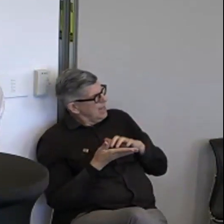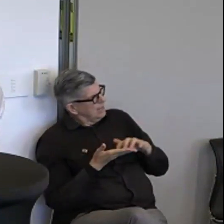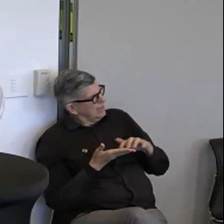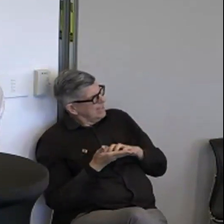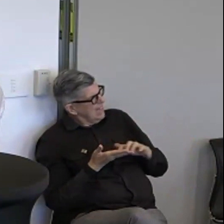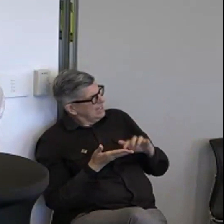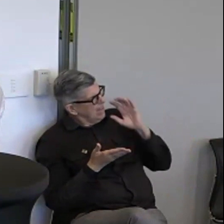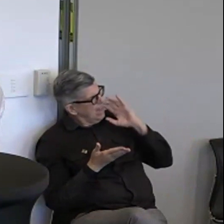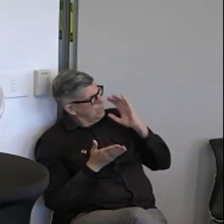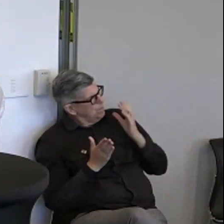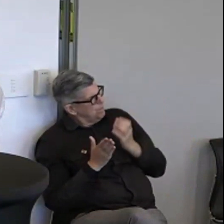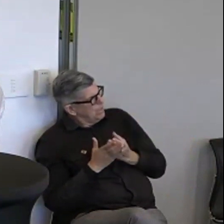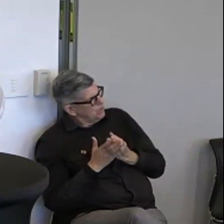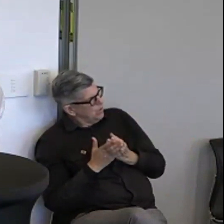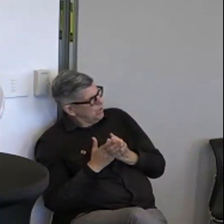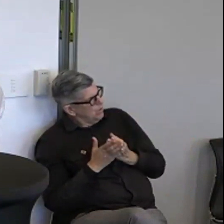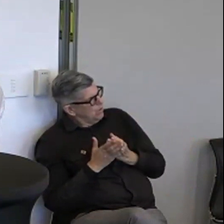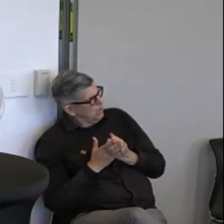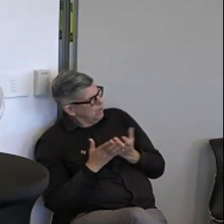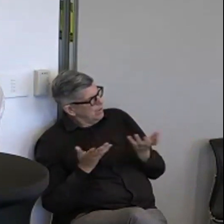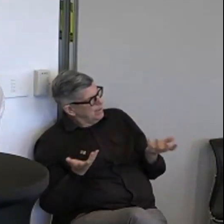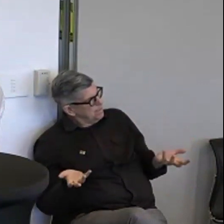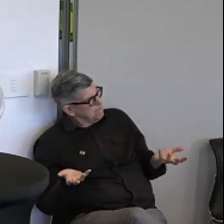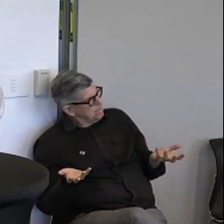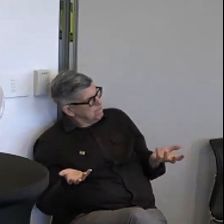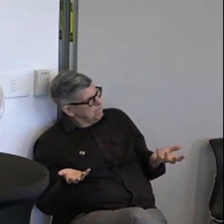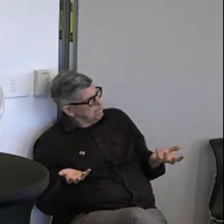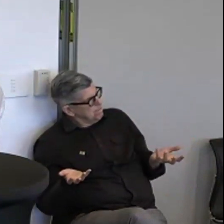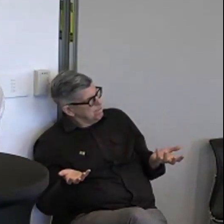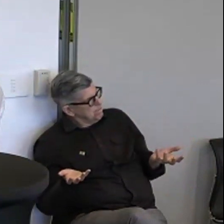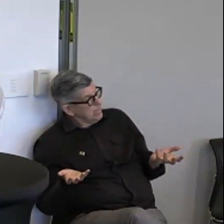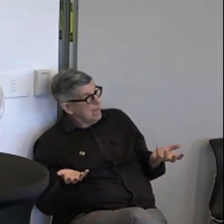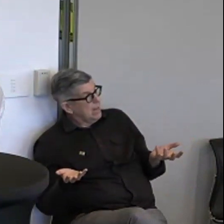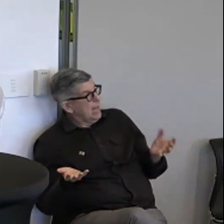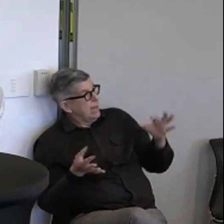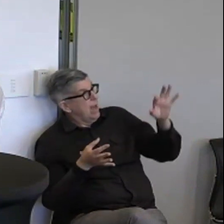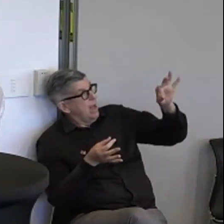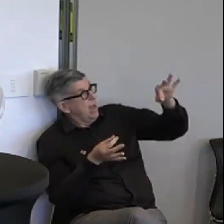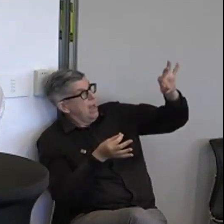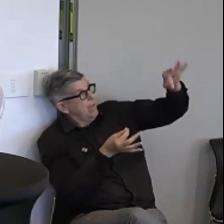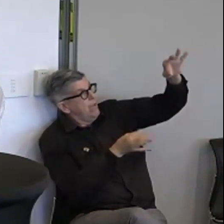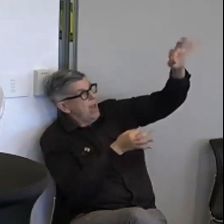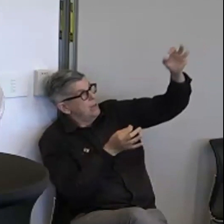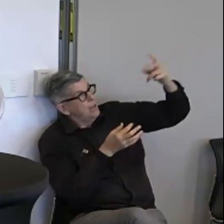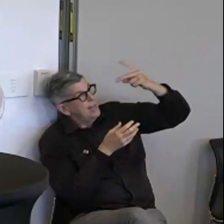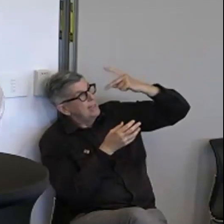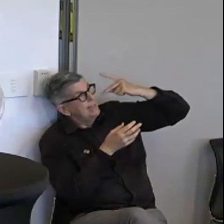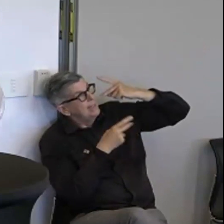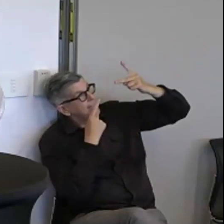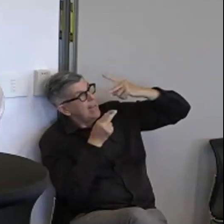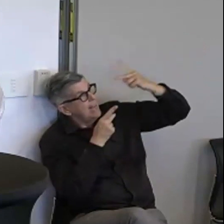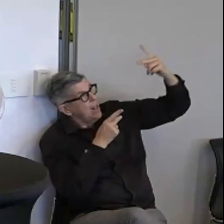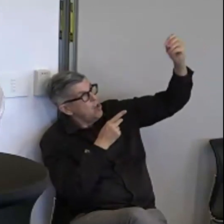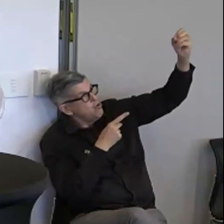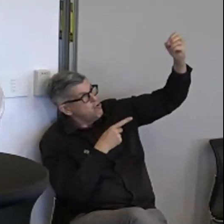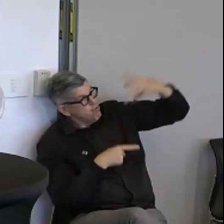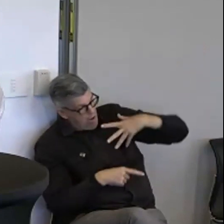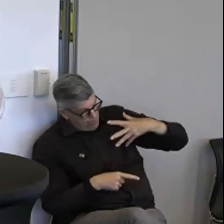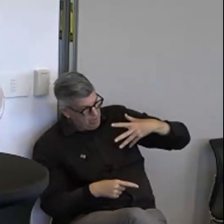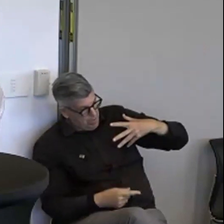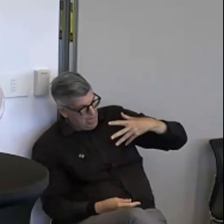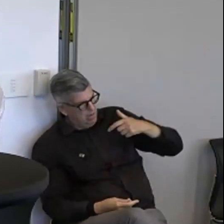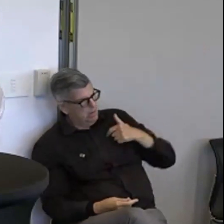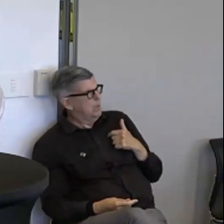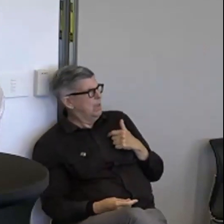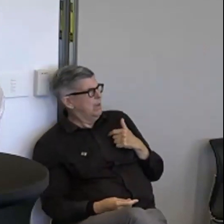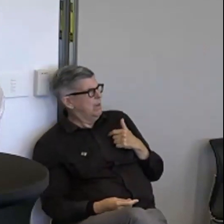graphics just arrived by a fairy, a sighted fairy would drop tactile graphics in my lap. And so I didn't think